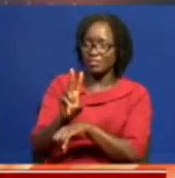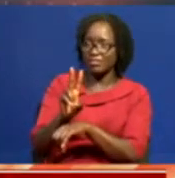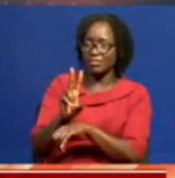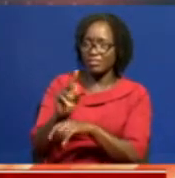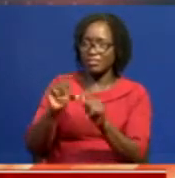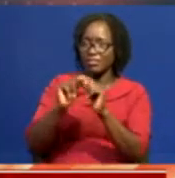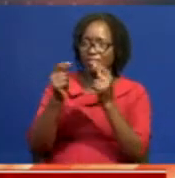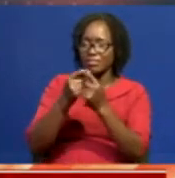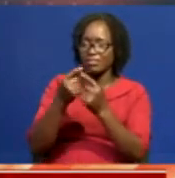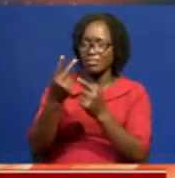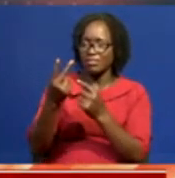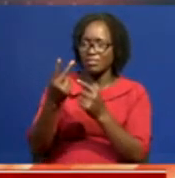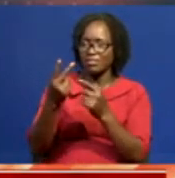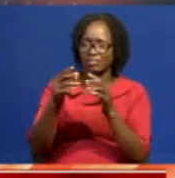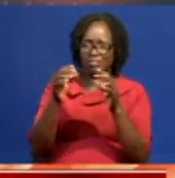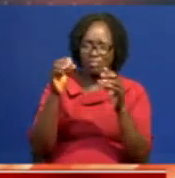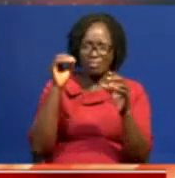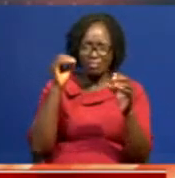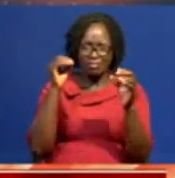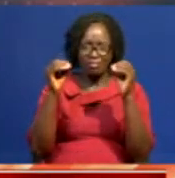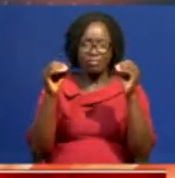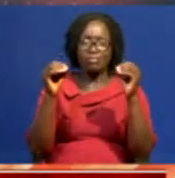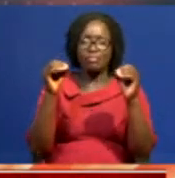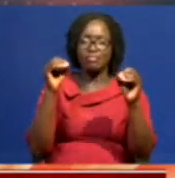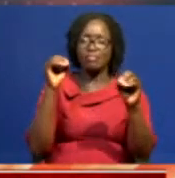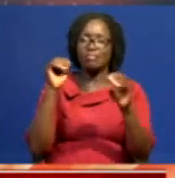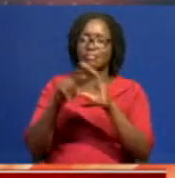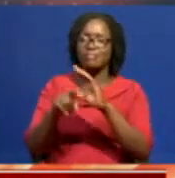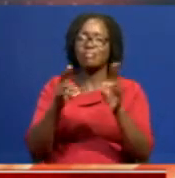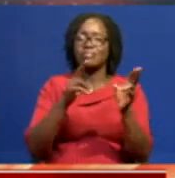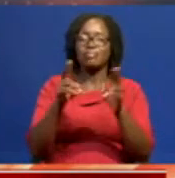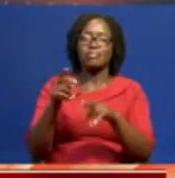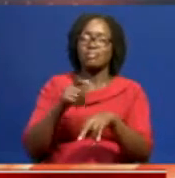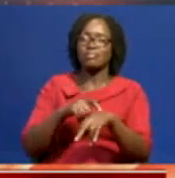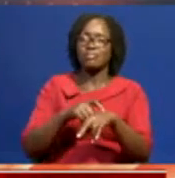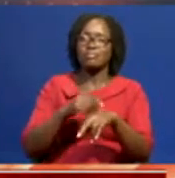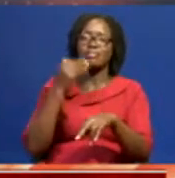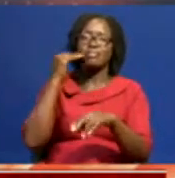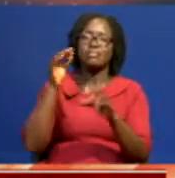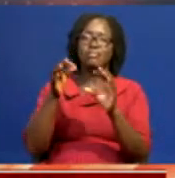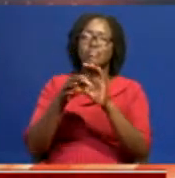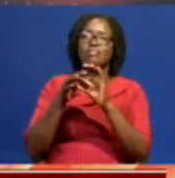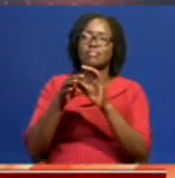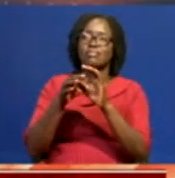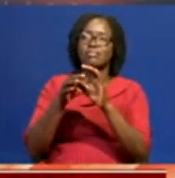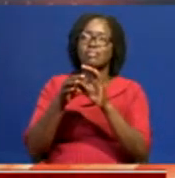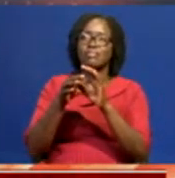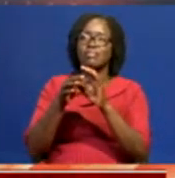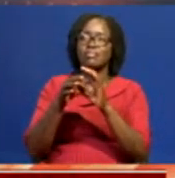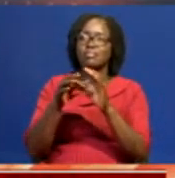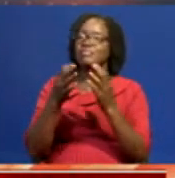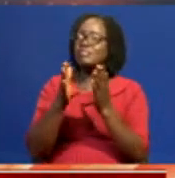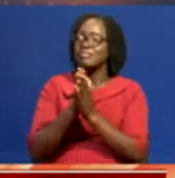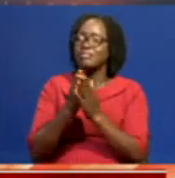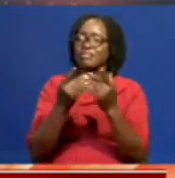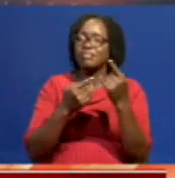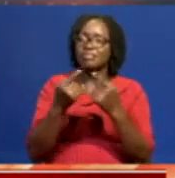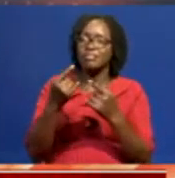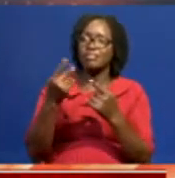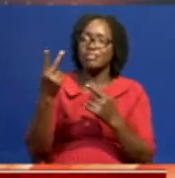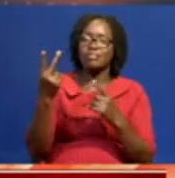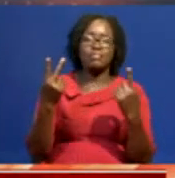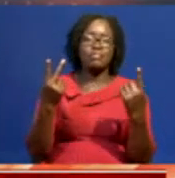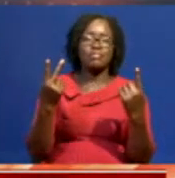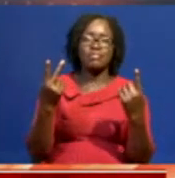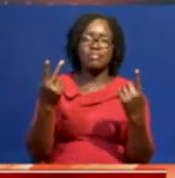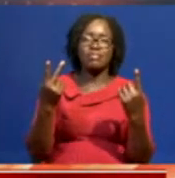teams had battled to a goal-less stalemate in the regular time. Siaya combined pipped a 10-man Migori combined by